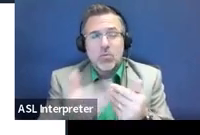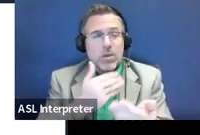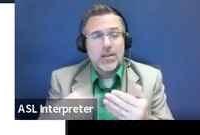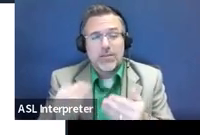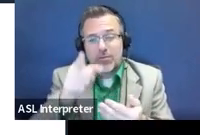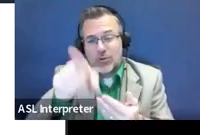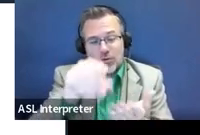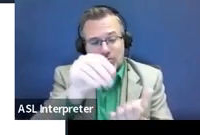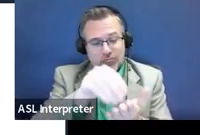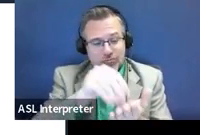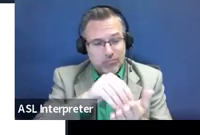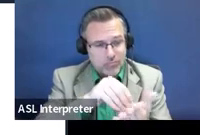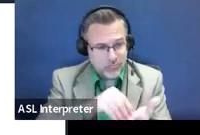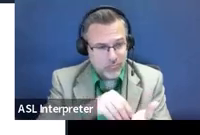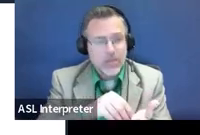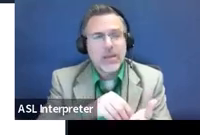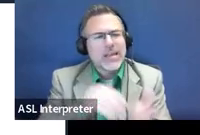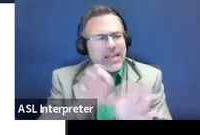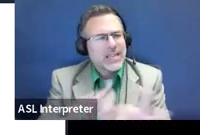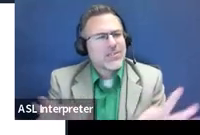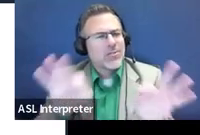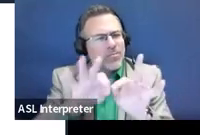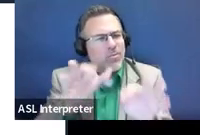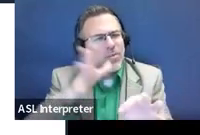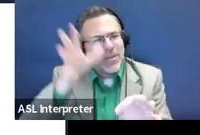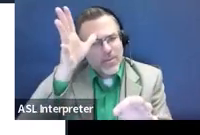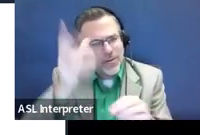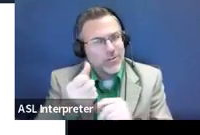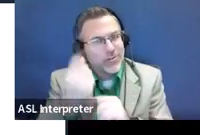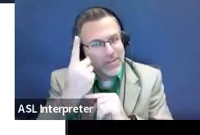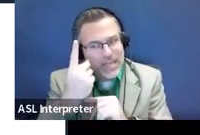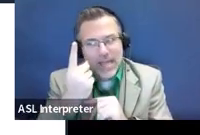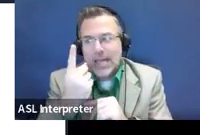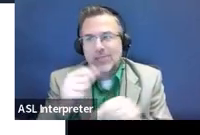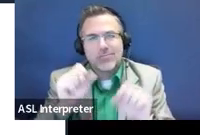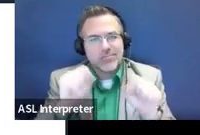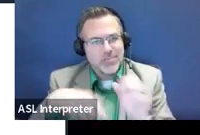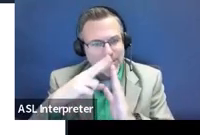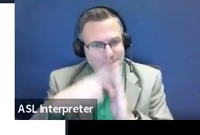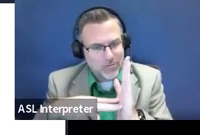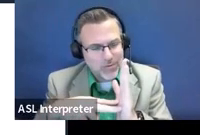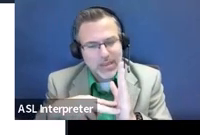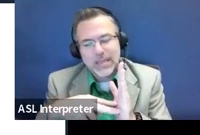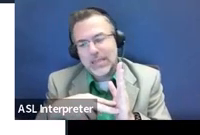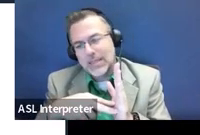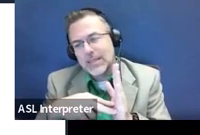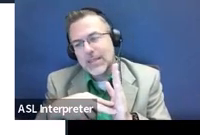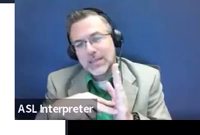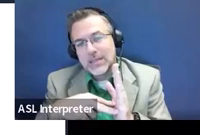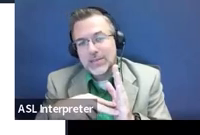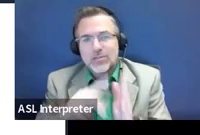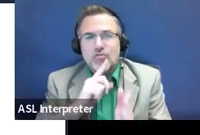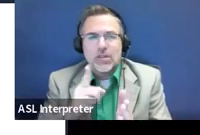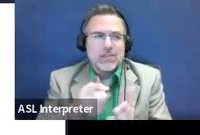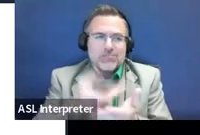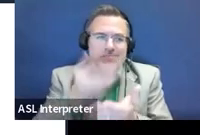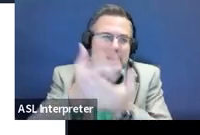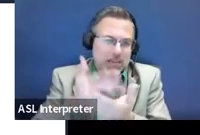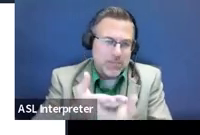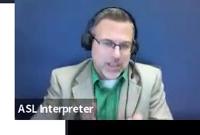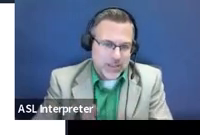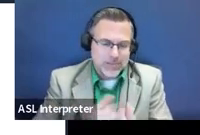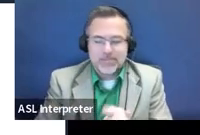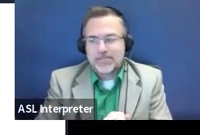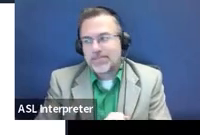here, just making sure that the parents understand and can read it, because it's really documentation for them. So